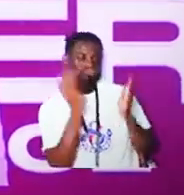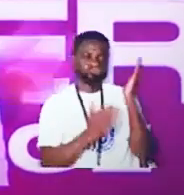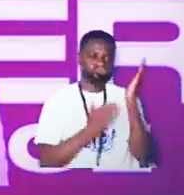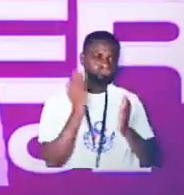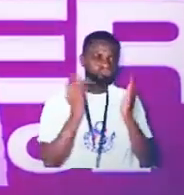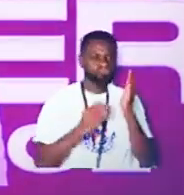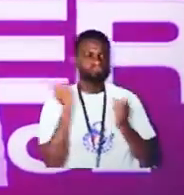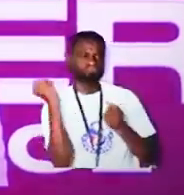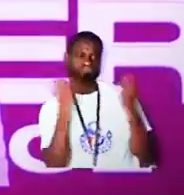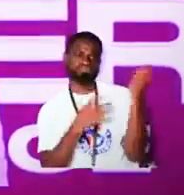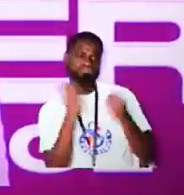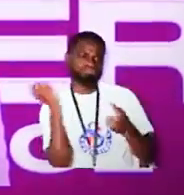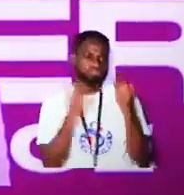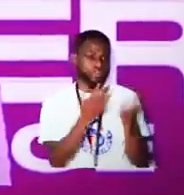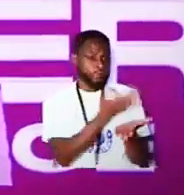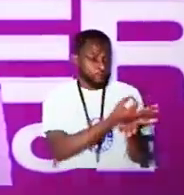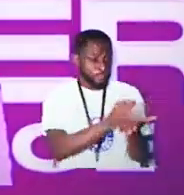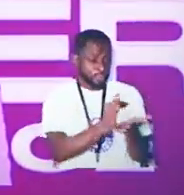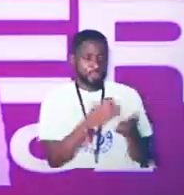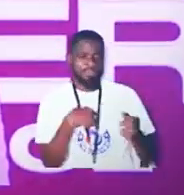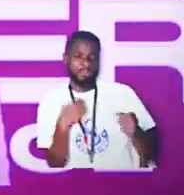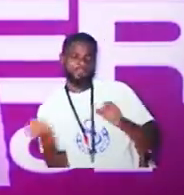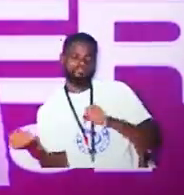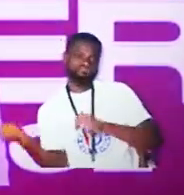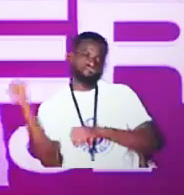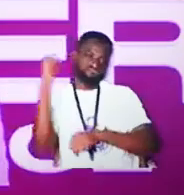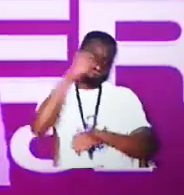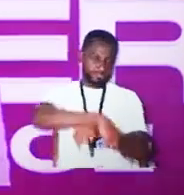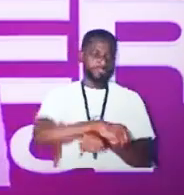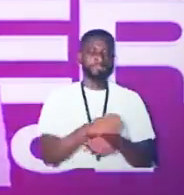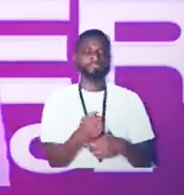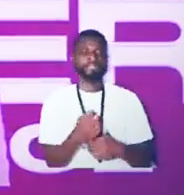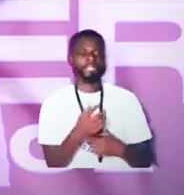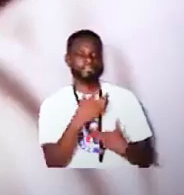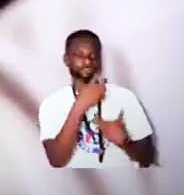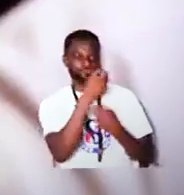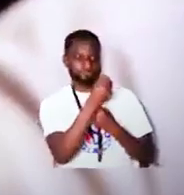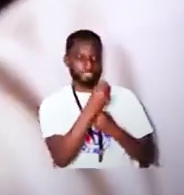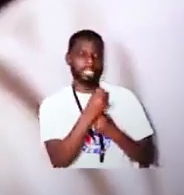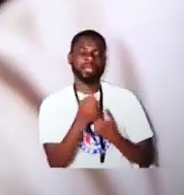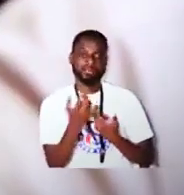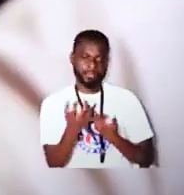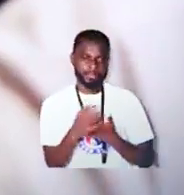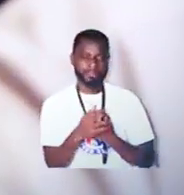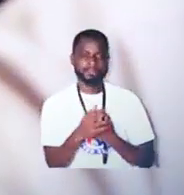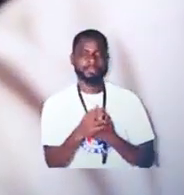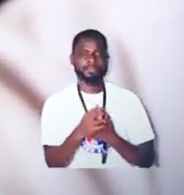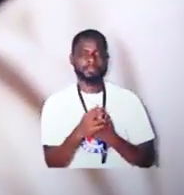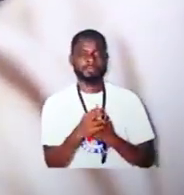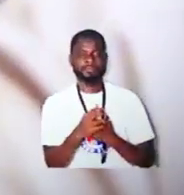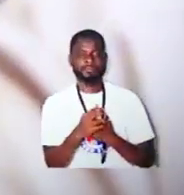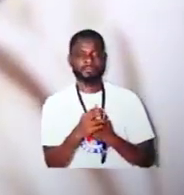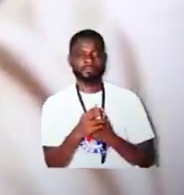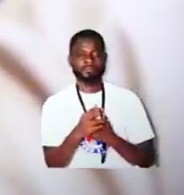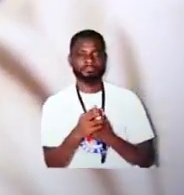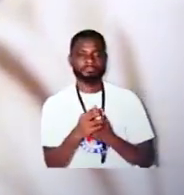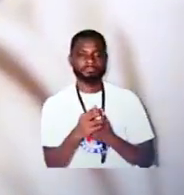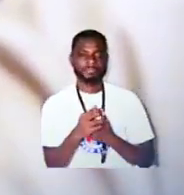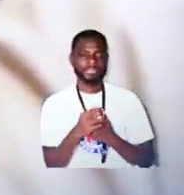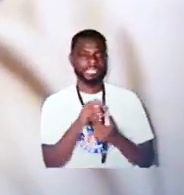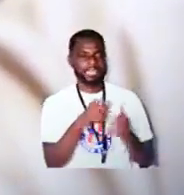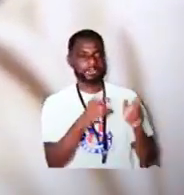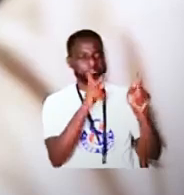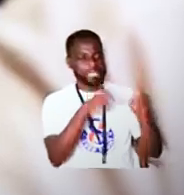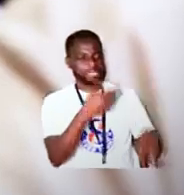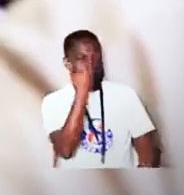in presenting the case. And then you hold on to that. And then an innocent person is put to